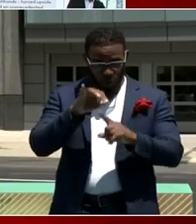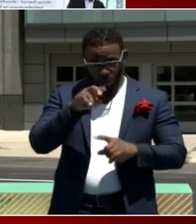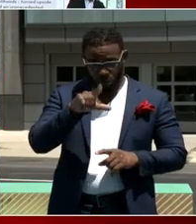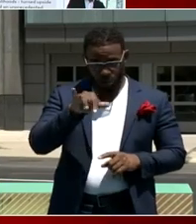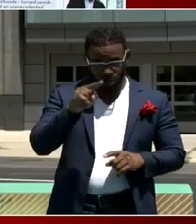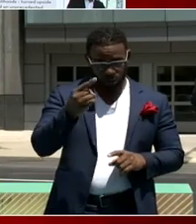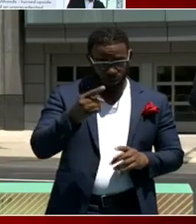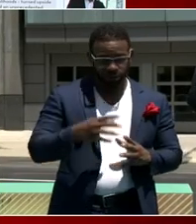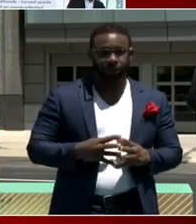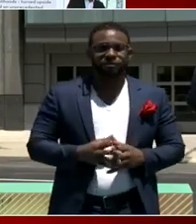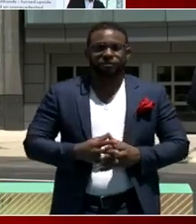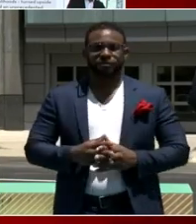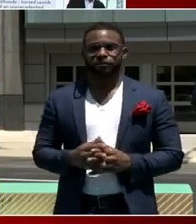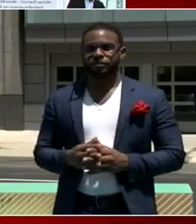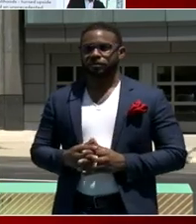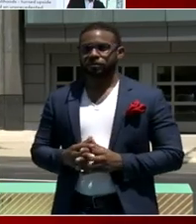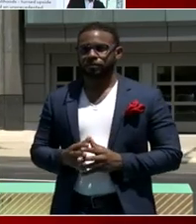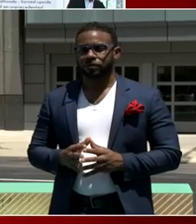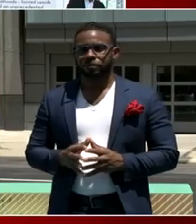July 1st.